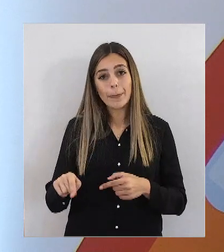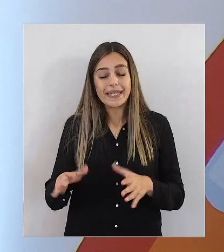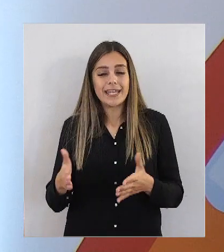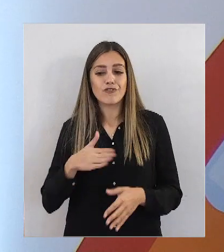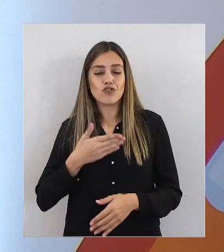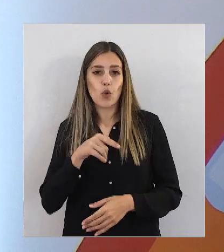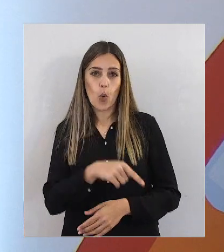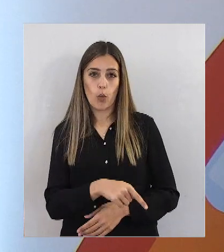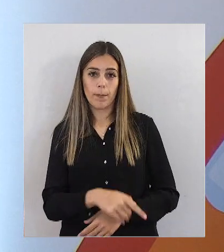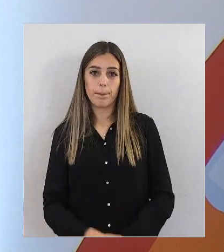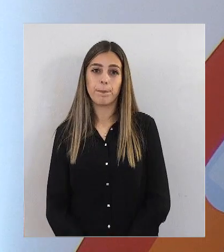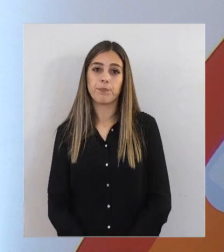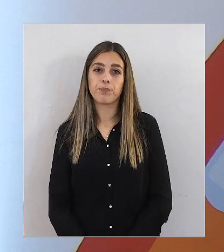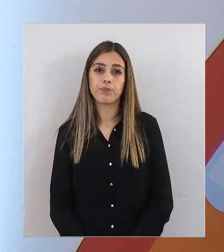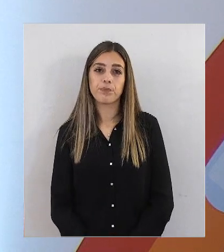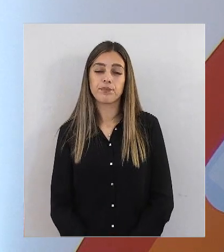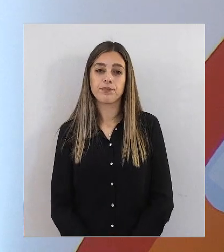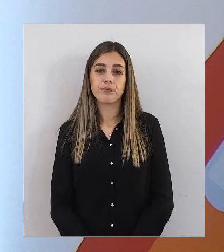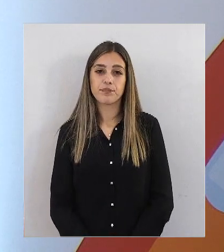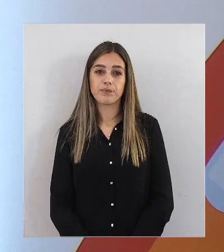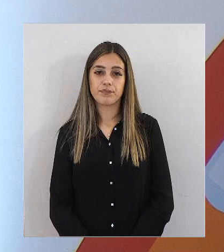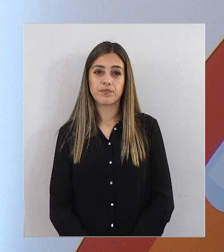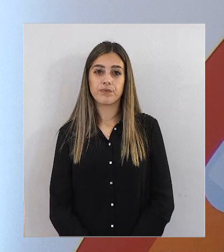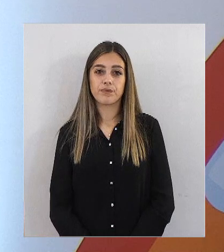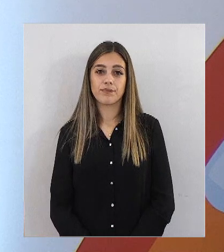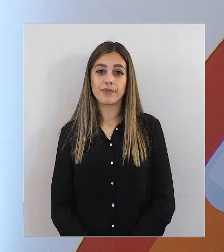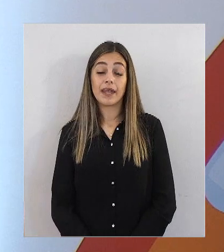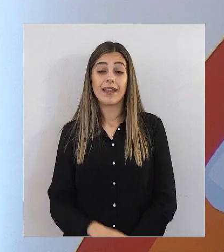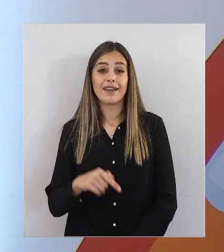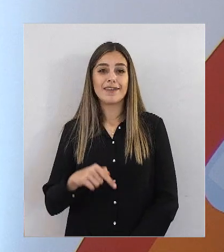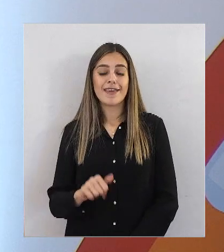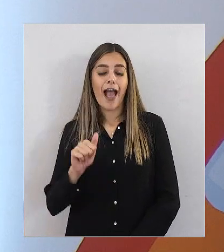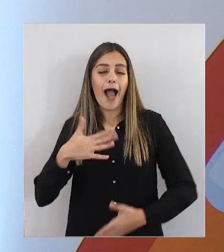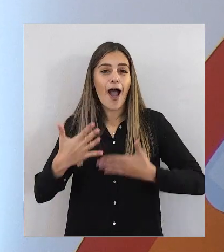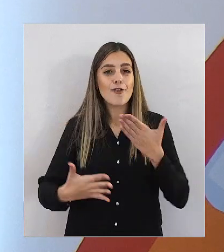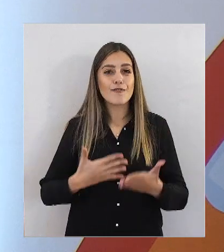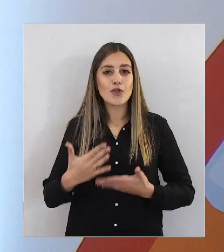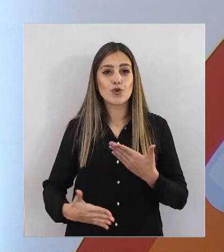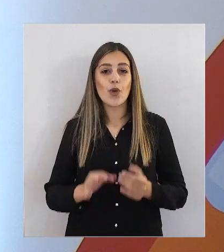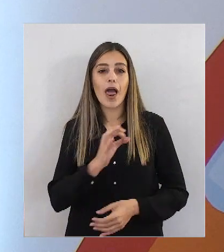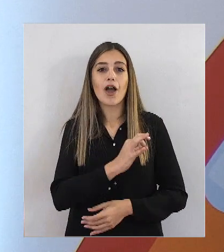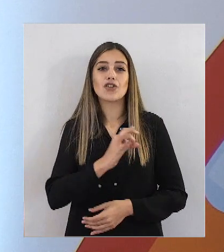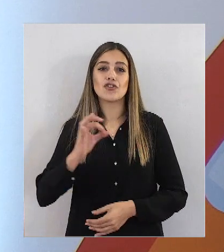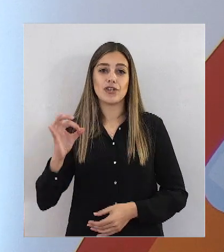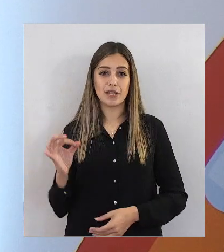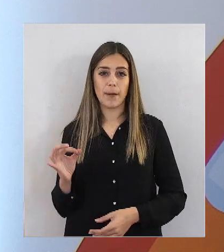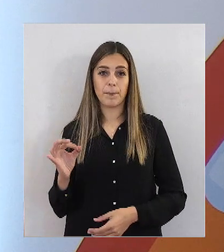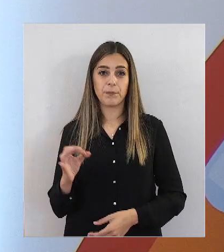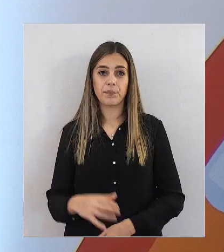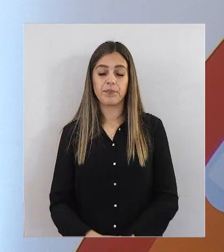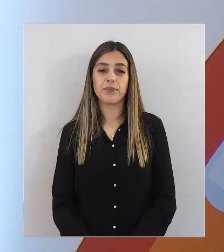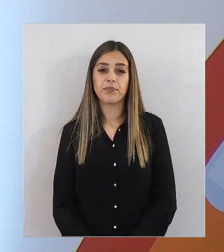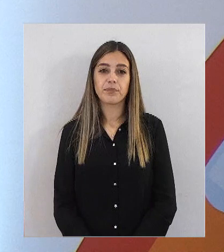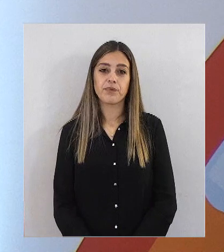Transform project came along, and another adventure started. With the added workload that it brought on us, which became